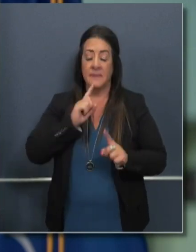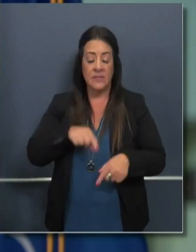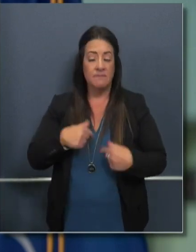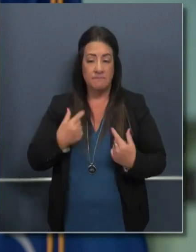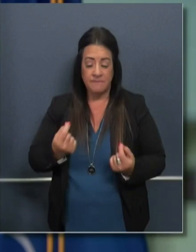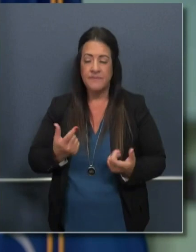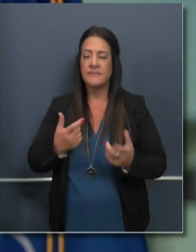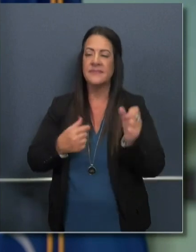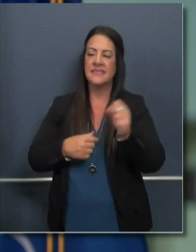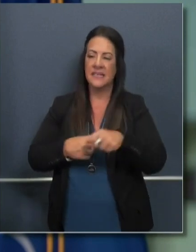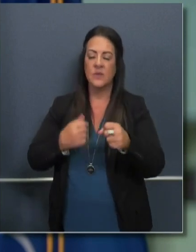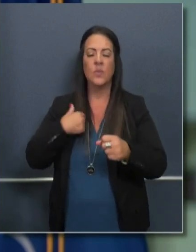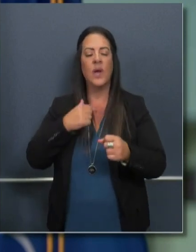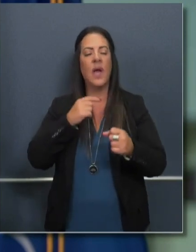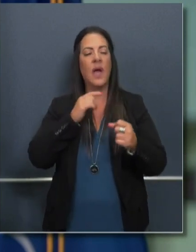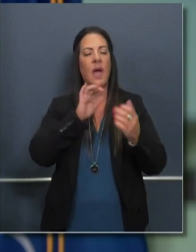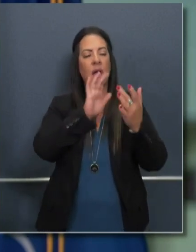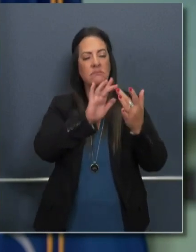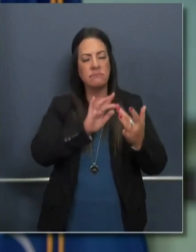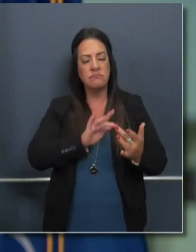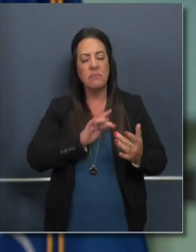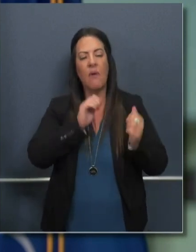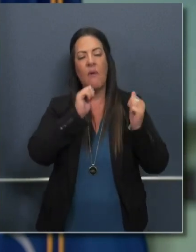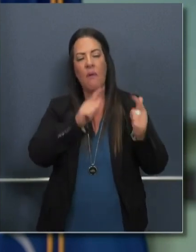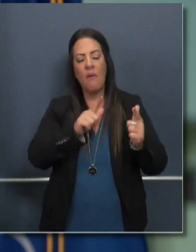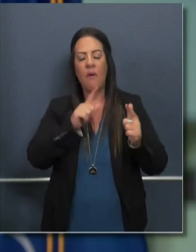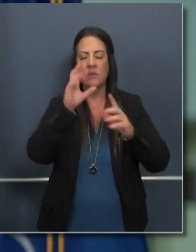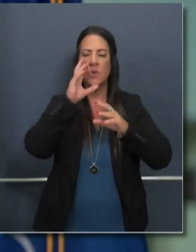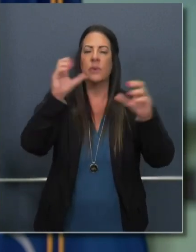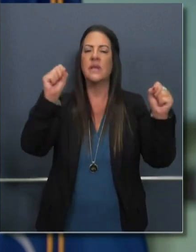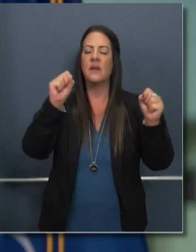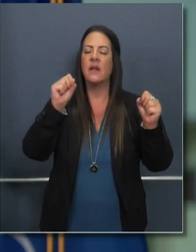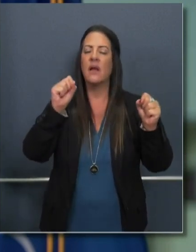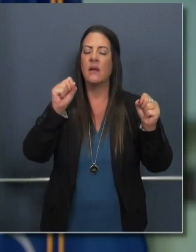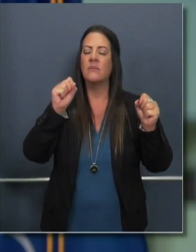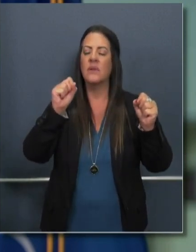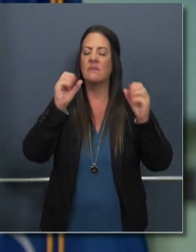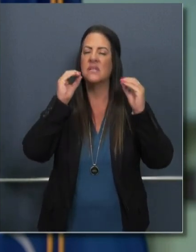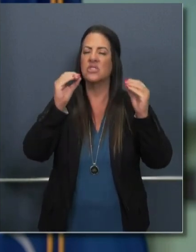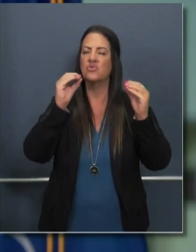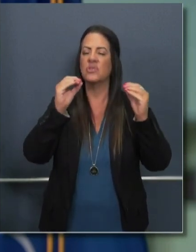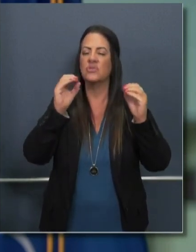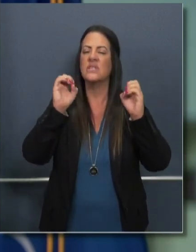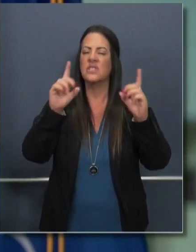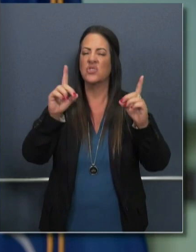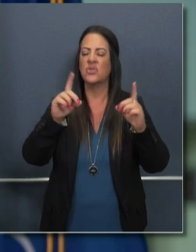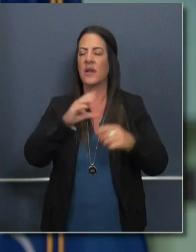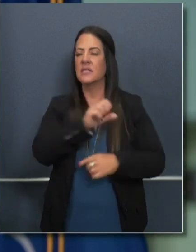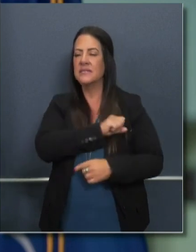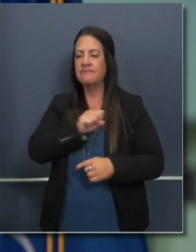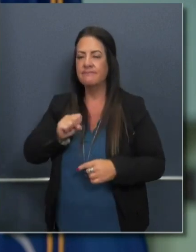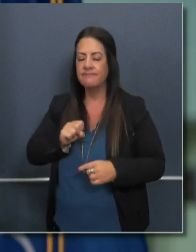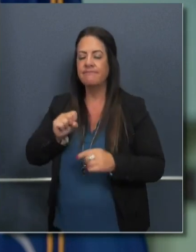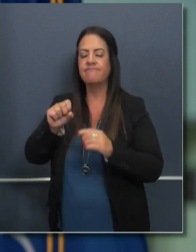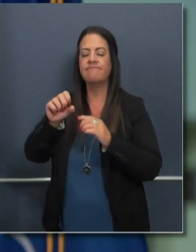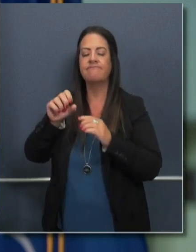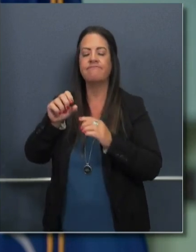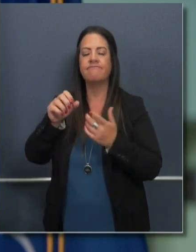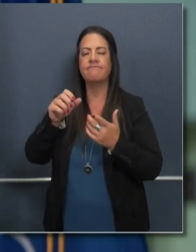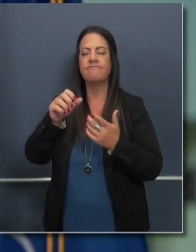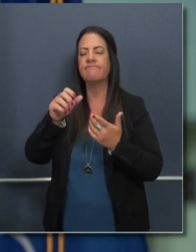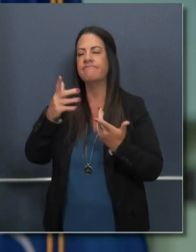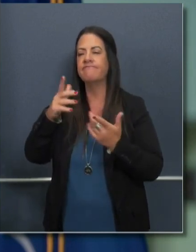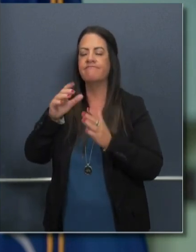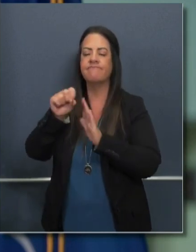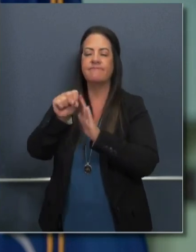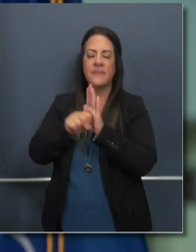the Superintendent of Public Education, Tony Thurman, with the State Board of Education leadership, including Linda Darling